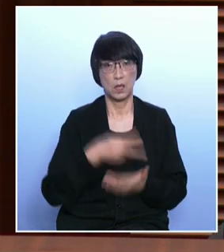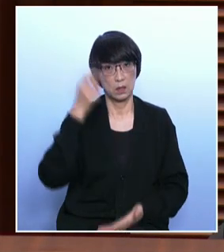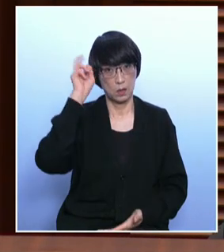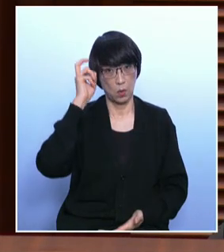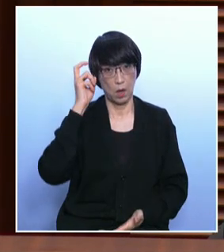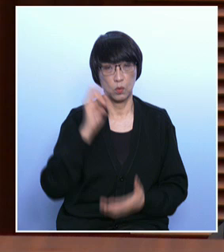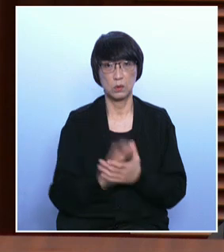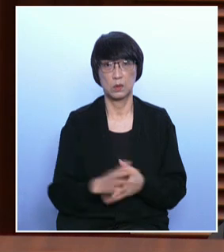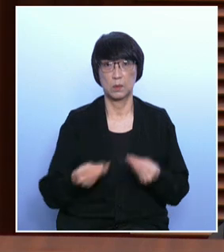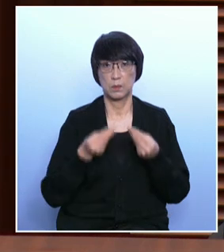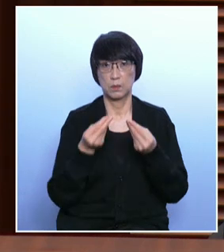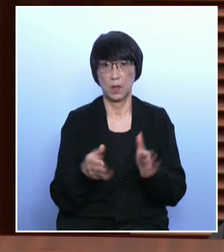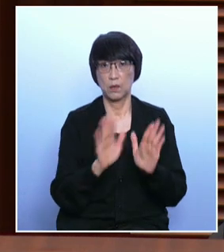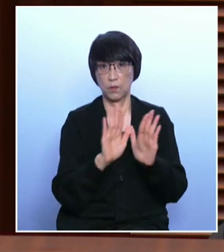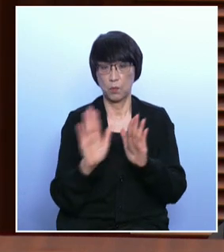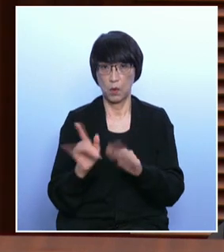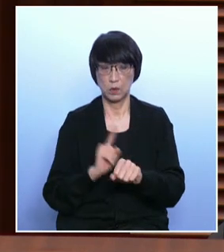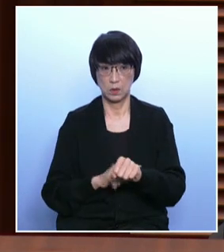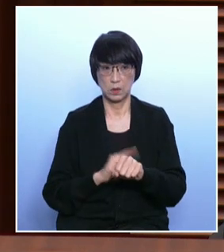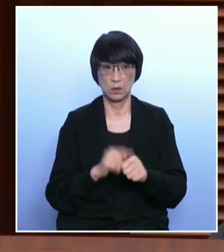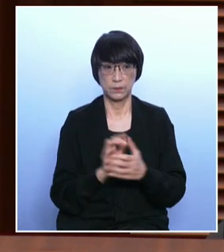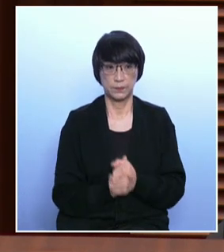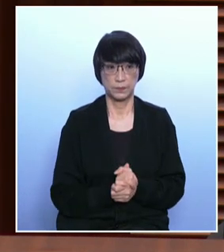there are organizations providing these services.